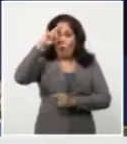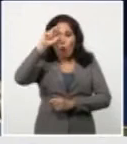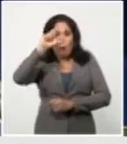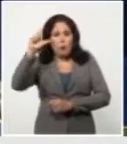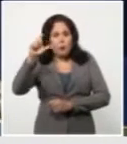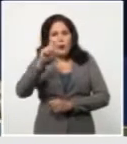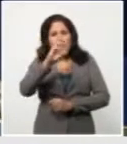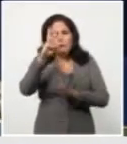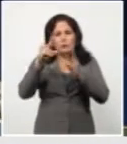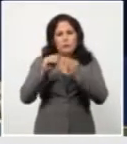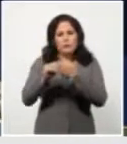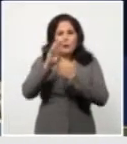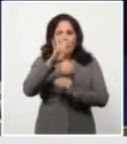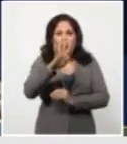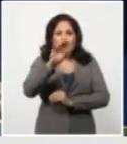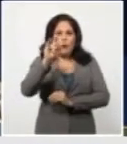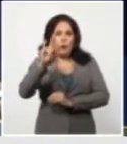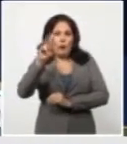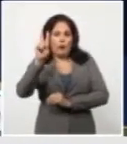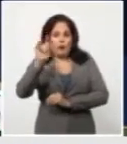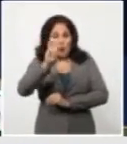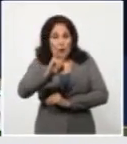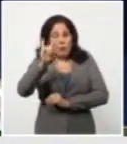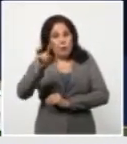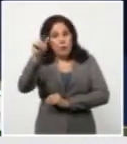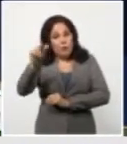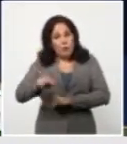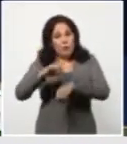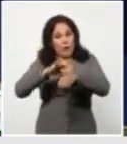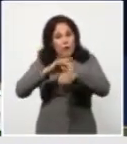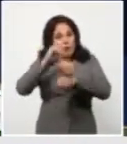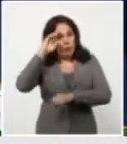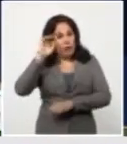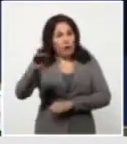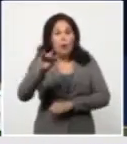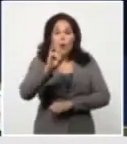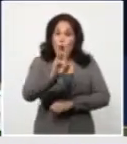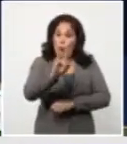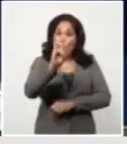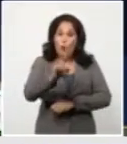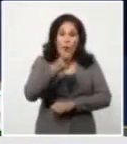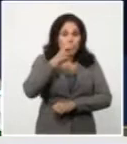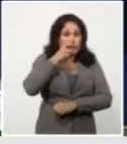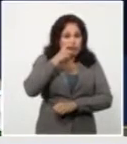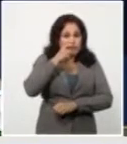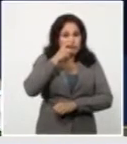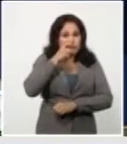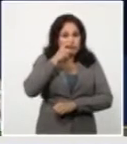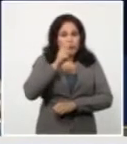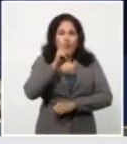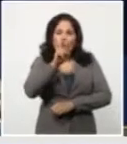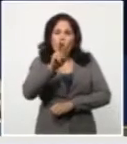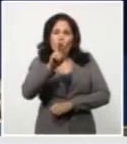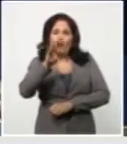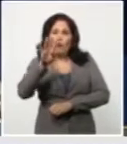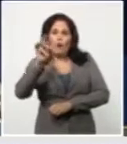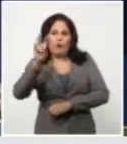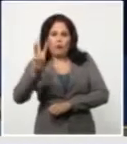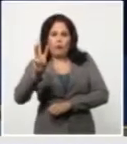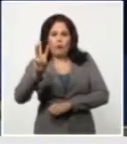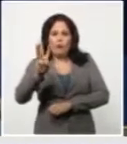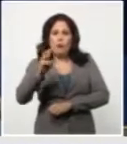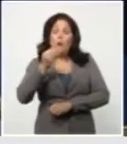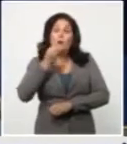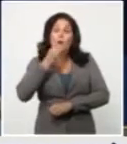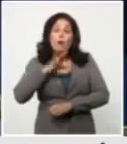achieved in terms of the care of our patients. And nonetheless, we are currently keeping 499 patients admitted in our hospitals,